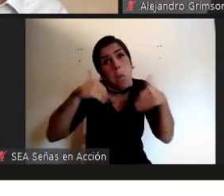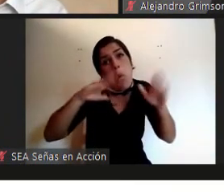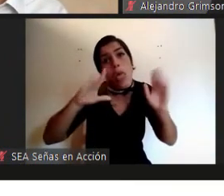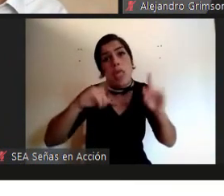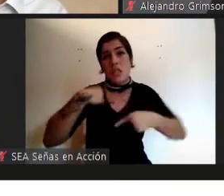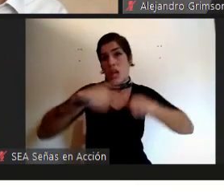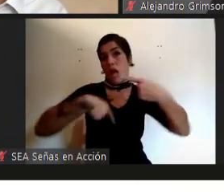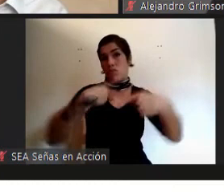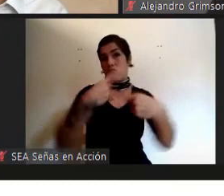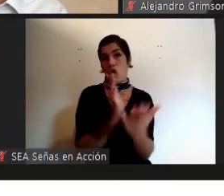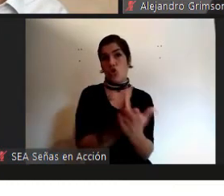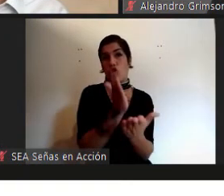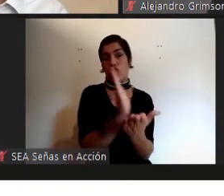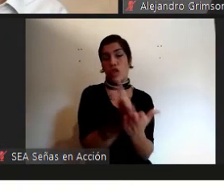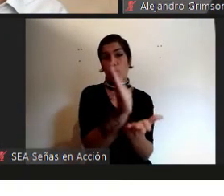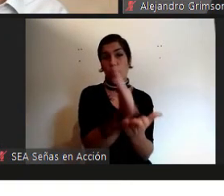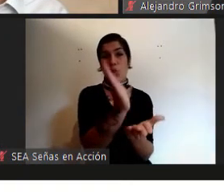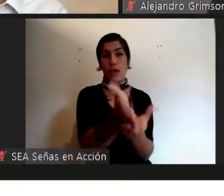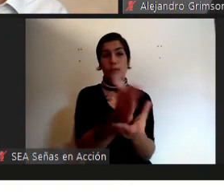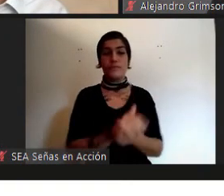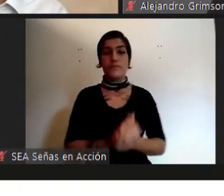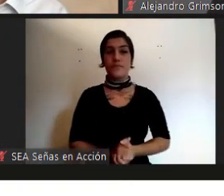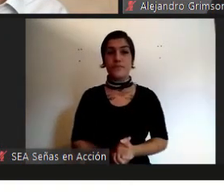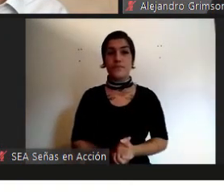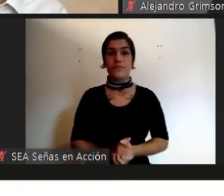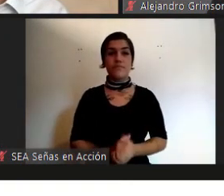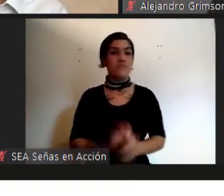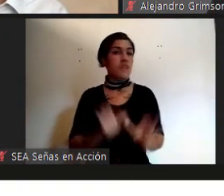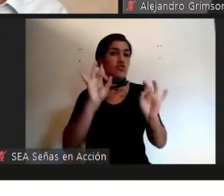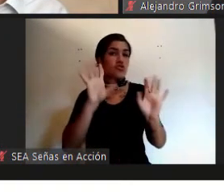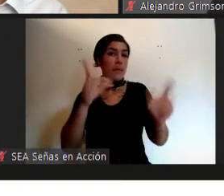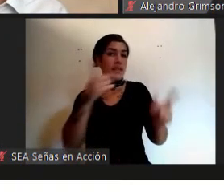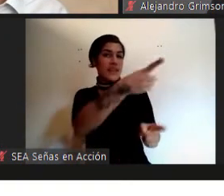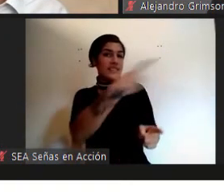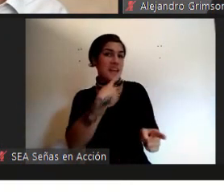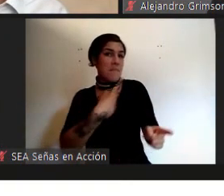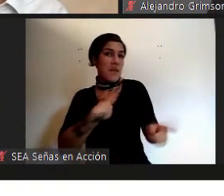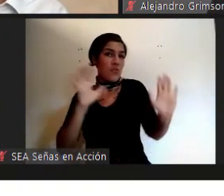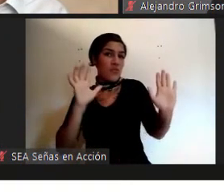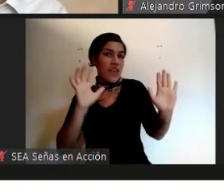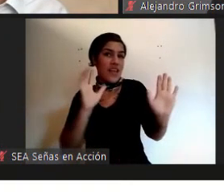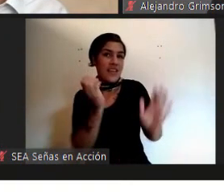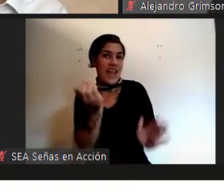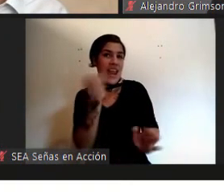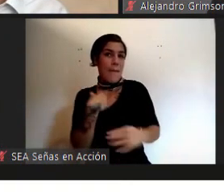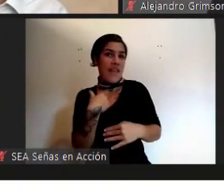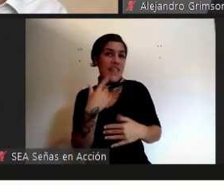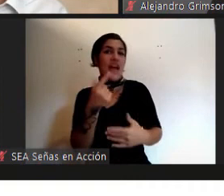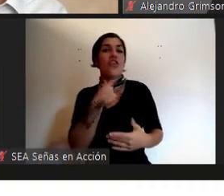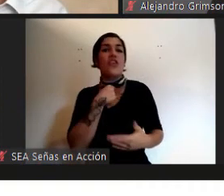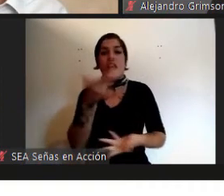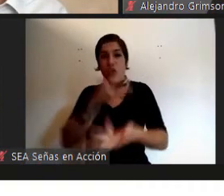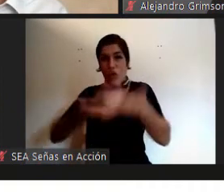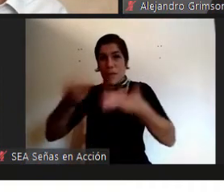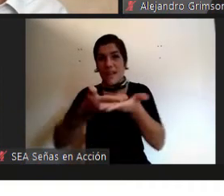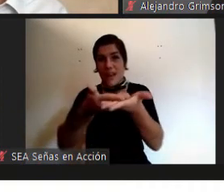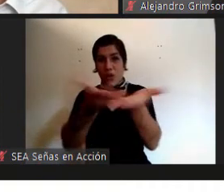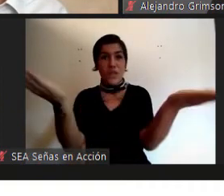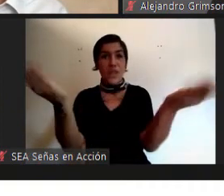This was expressed by some museum directors in the art newspaper. Yes,